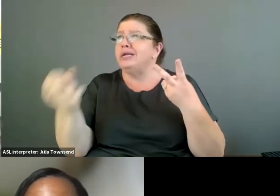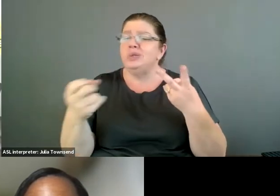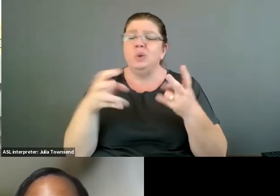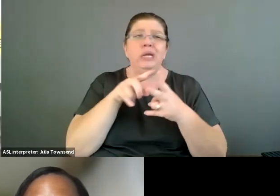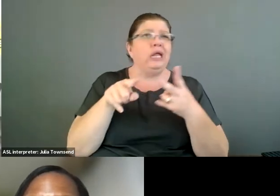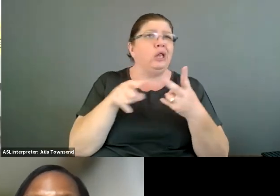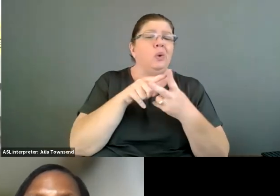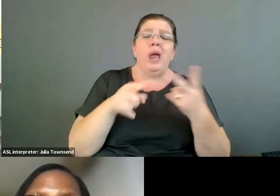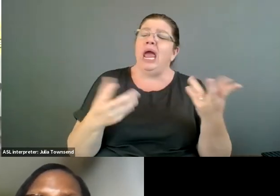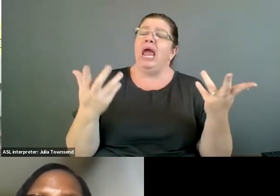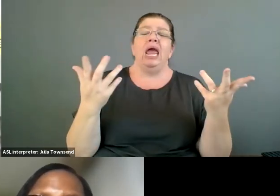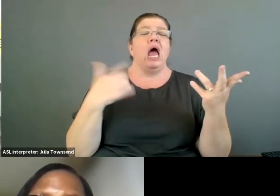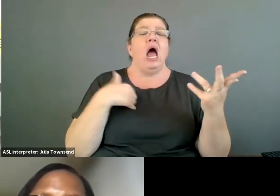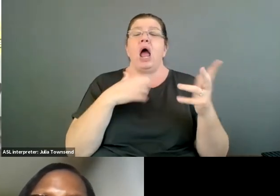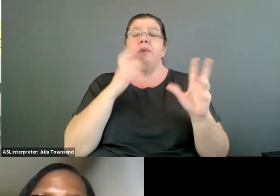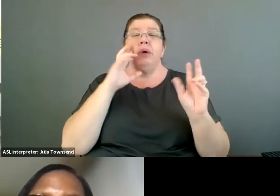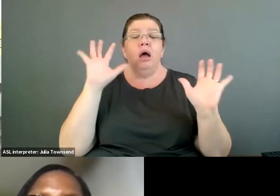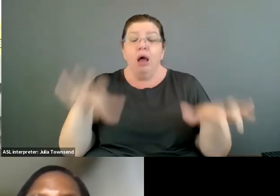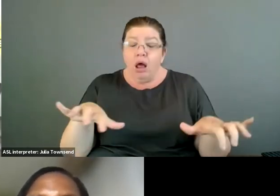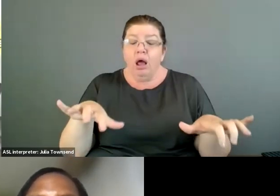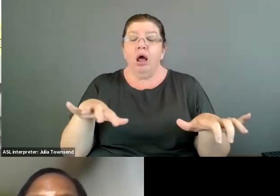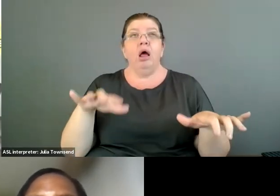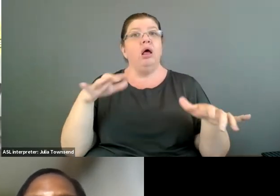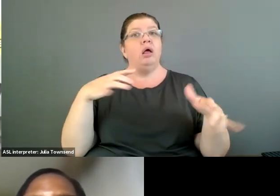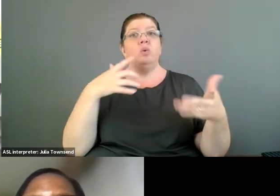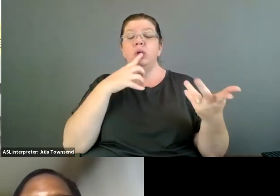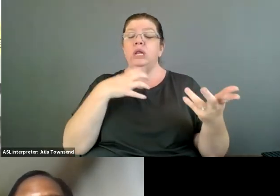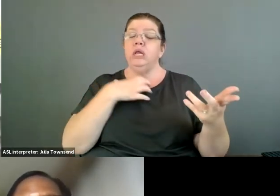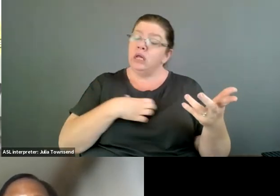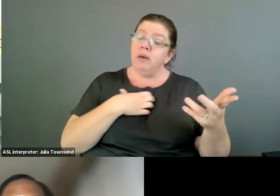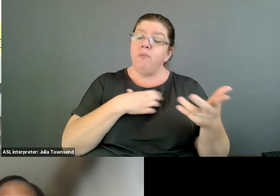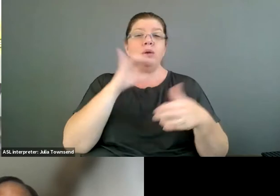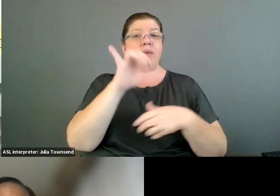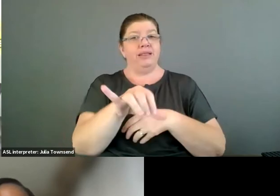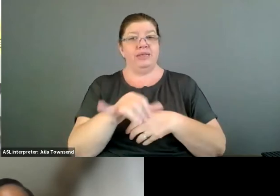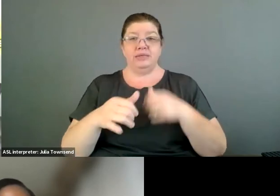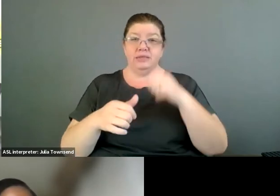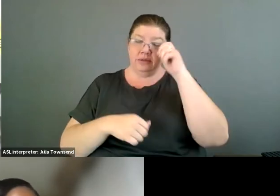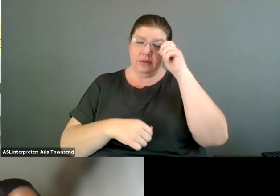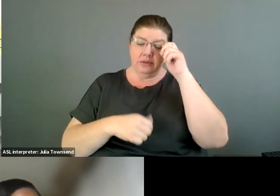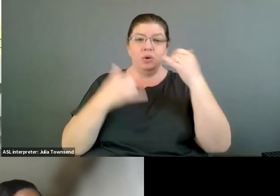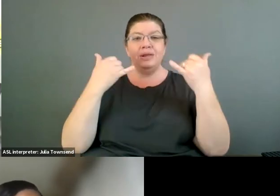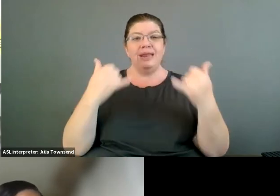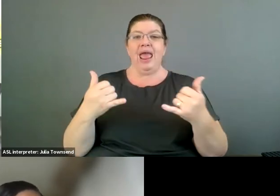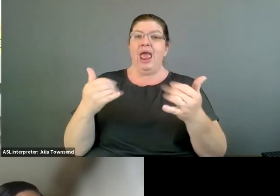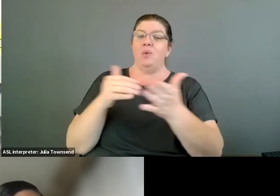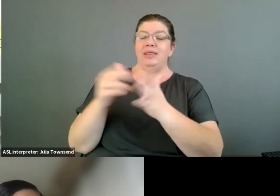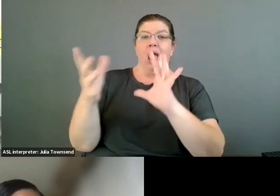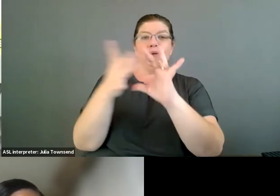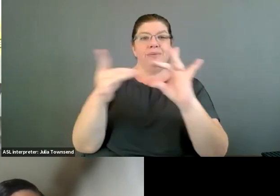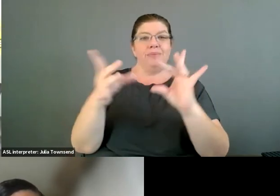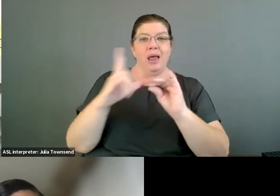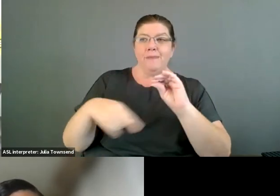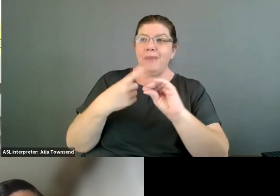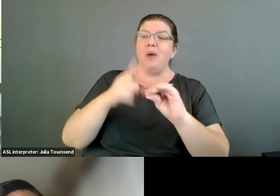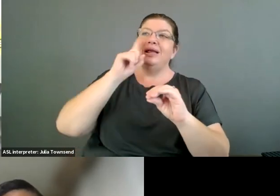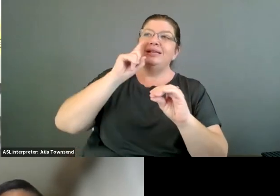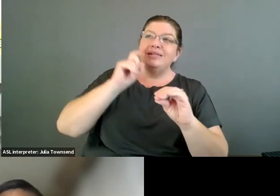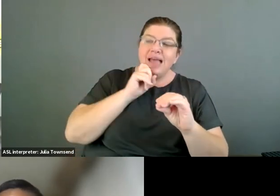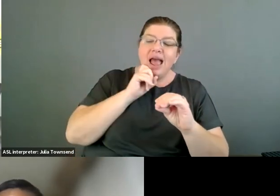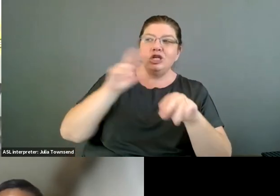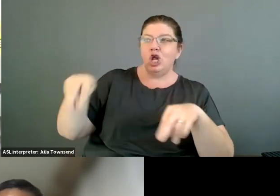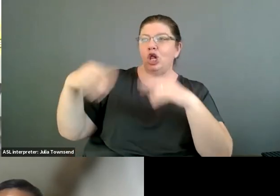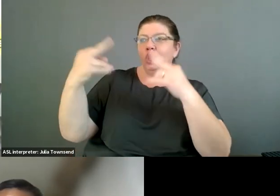way, I'm appalled by this. Living today, we receive thousands of messages about sex from a look exchanged